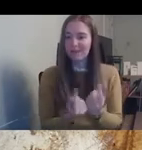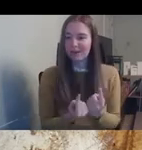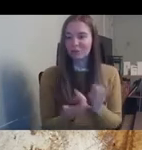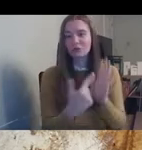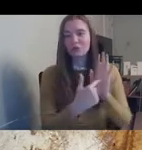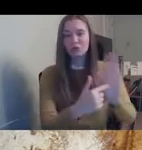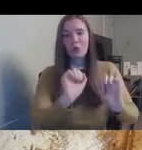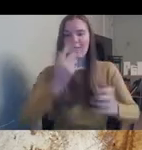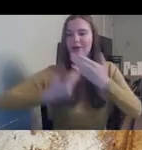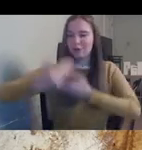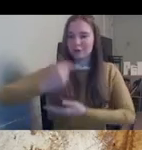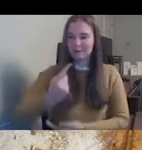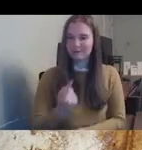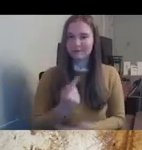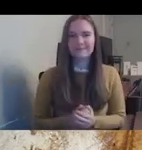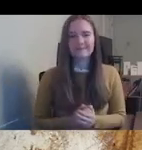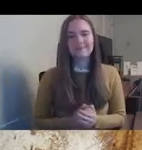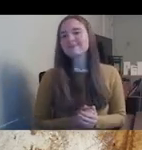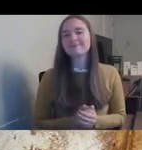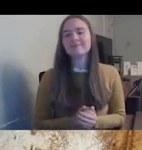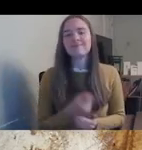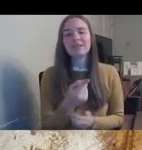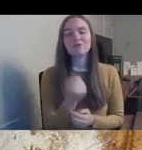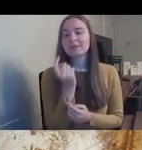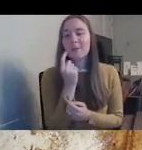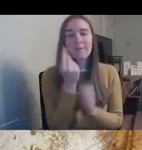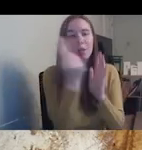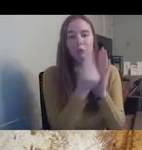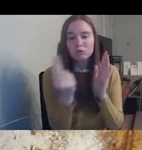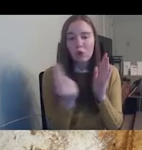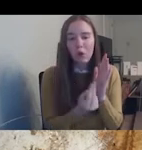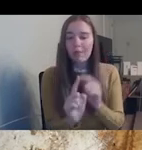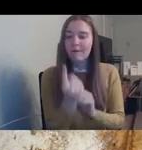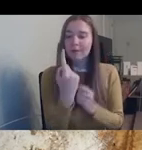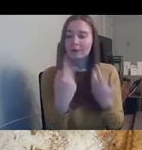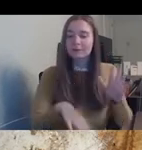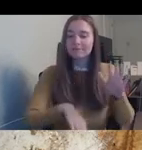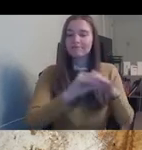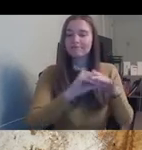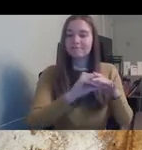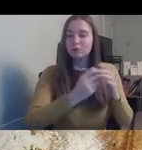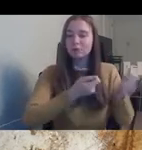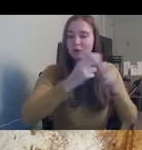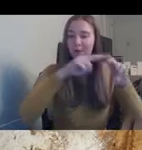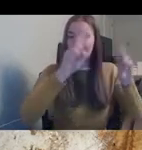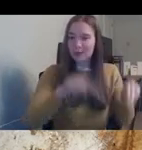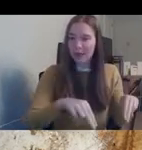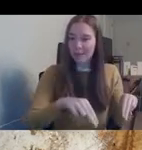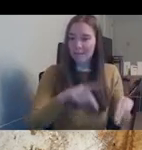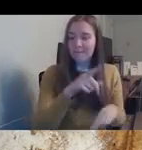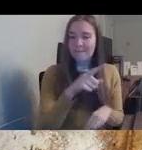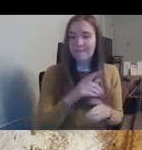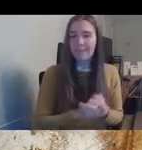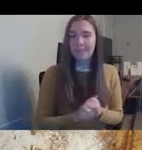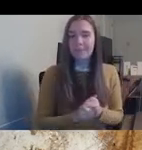And these are just simple sketches that were first submitted to the curator, Hashim Sarakis, who,